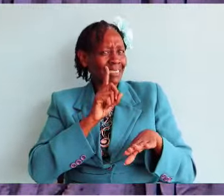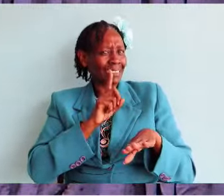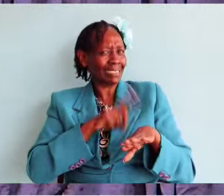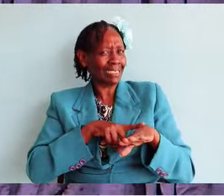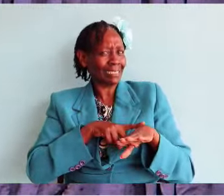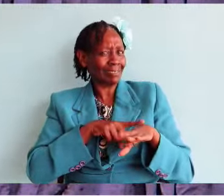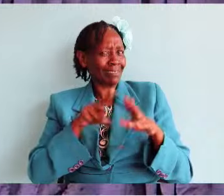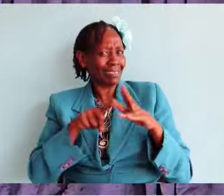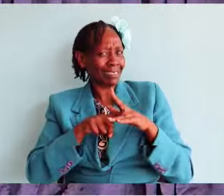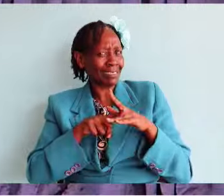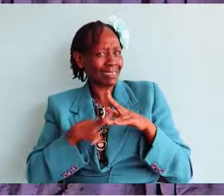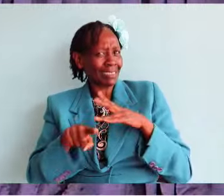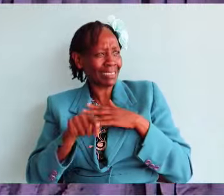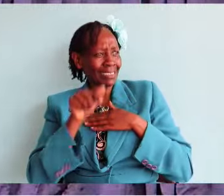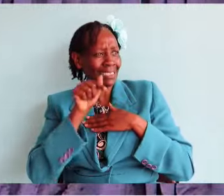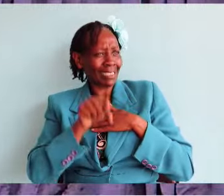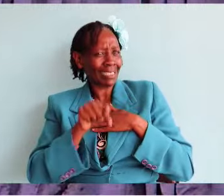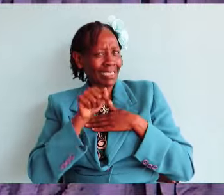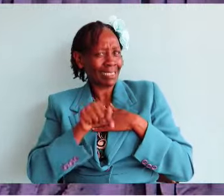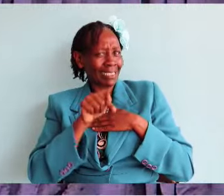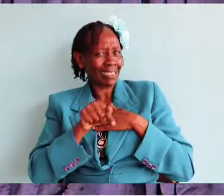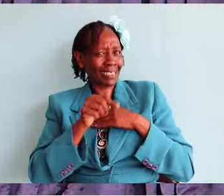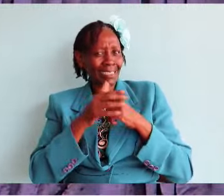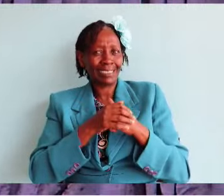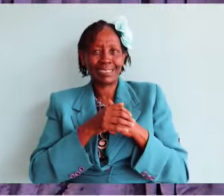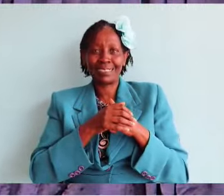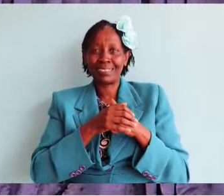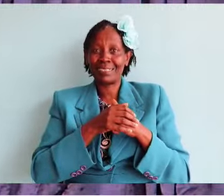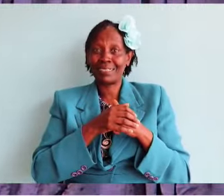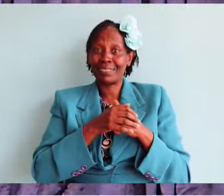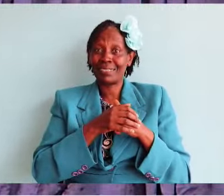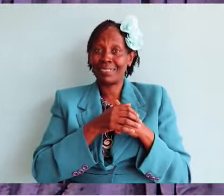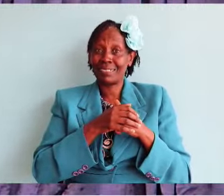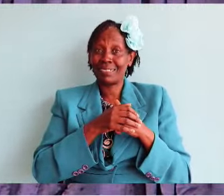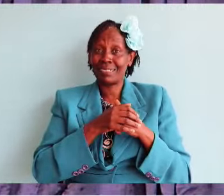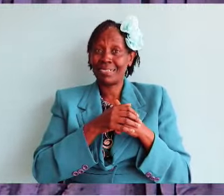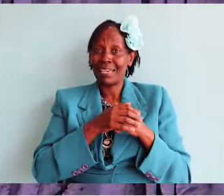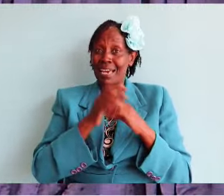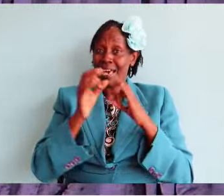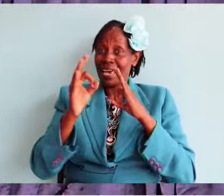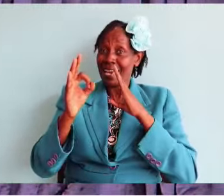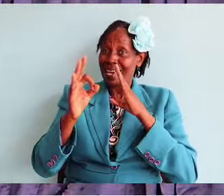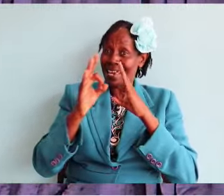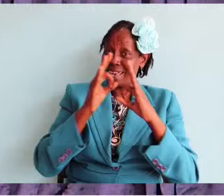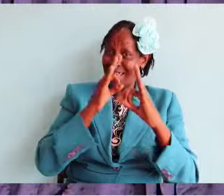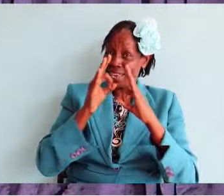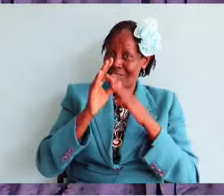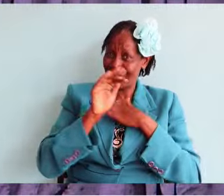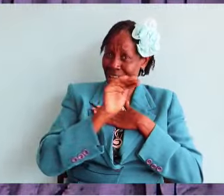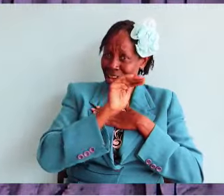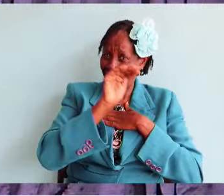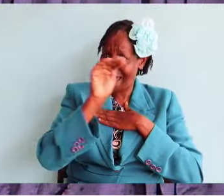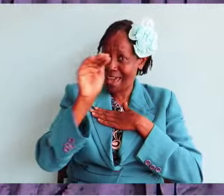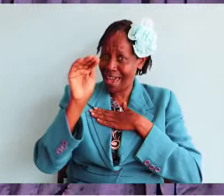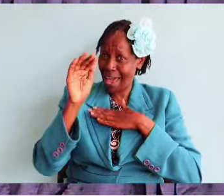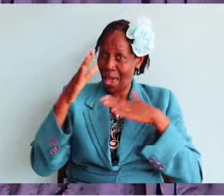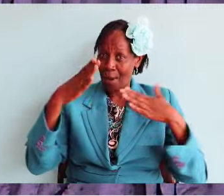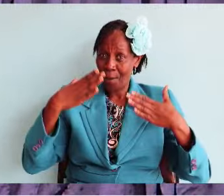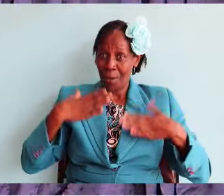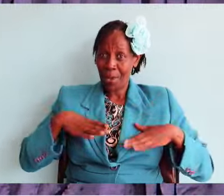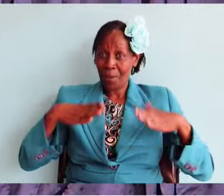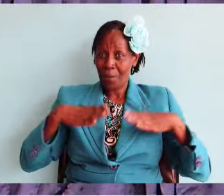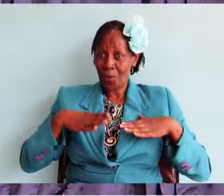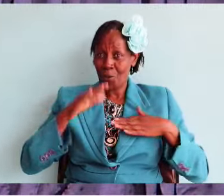project, if they could ask people, are we going to achieve it? Those who say we